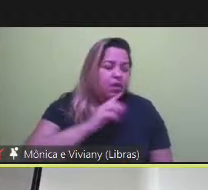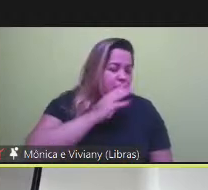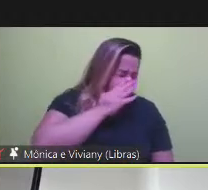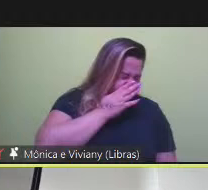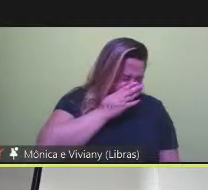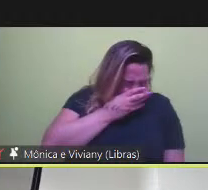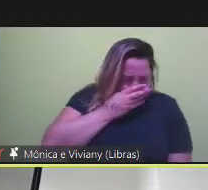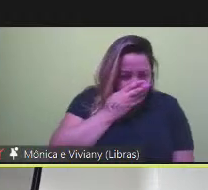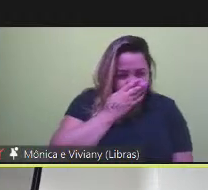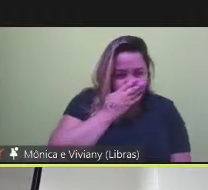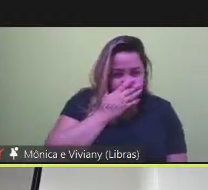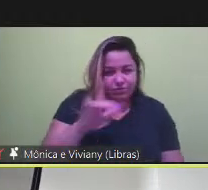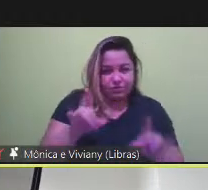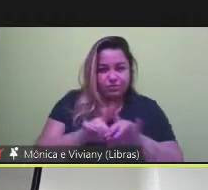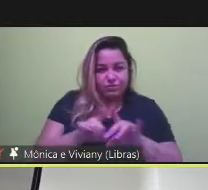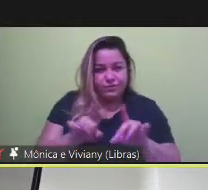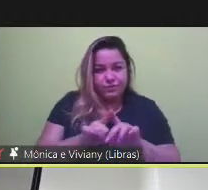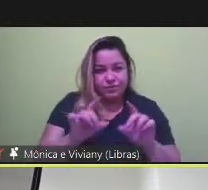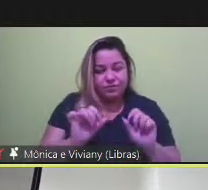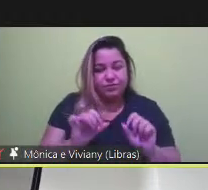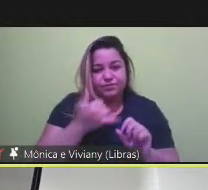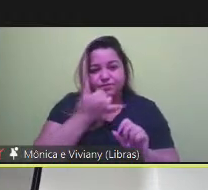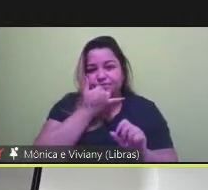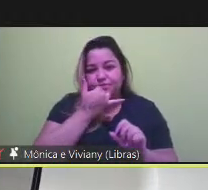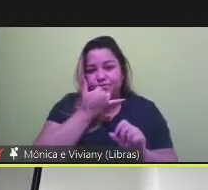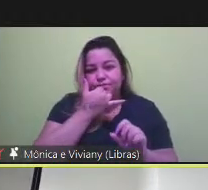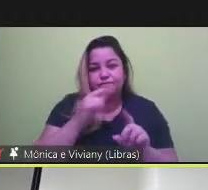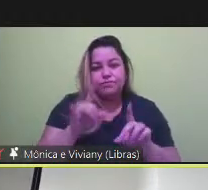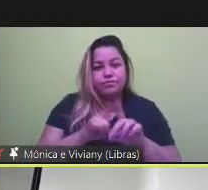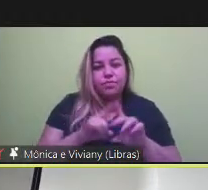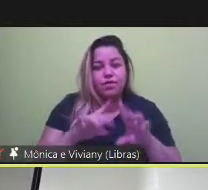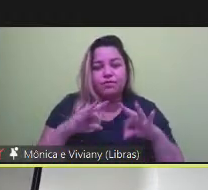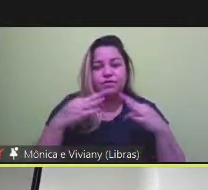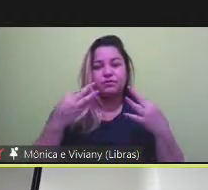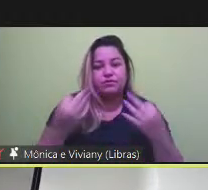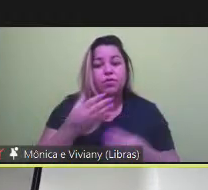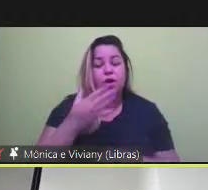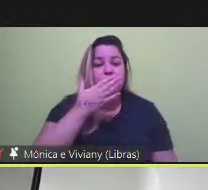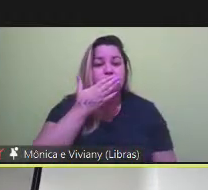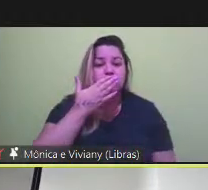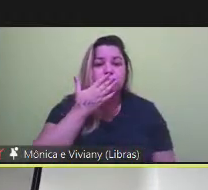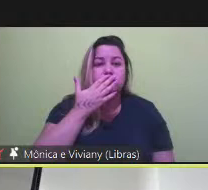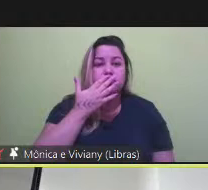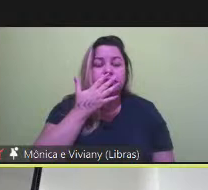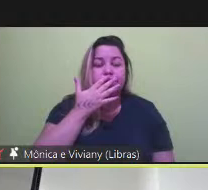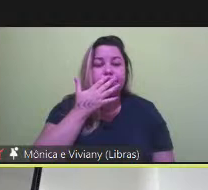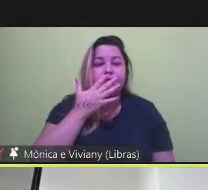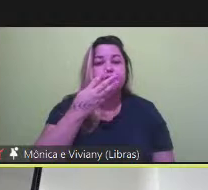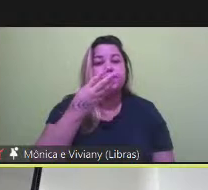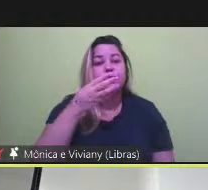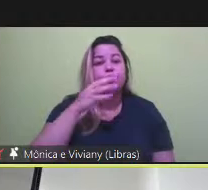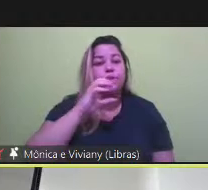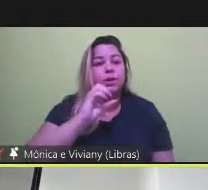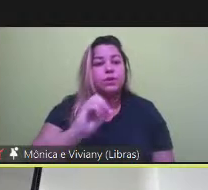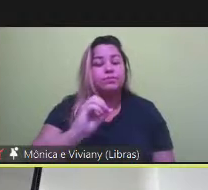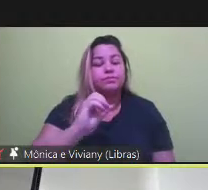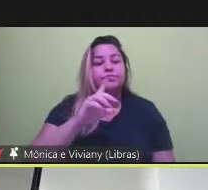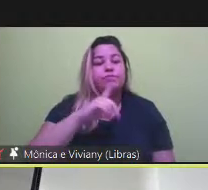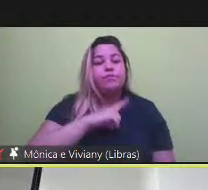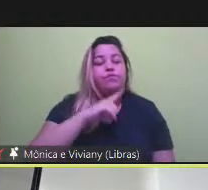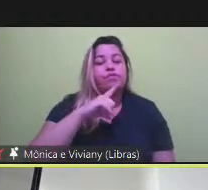it's charged only in fizzy drinks and carbonated drinks with addition